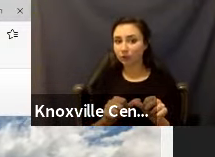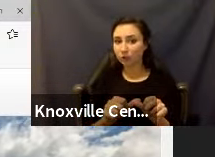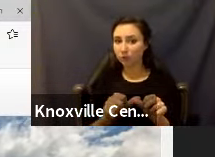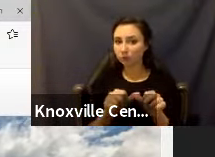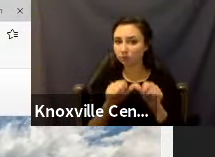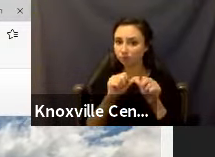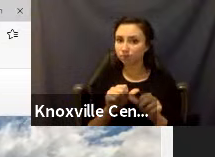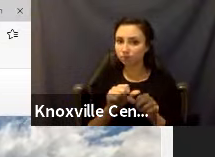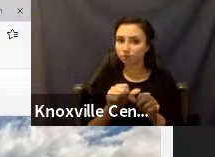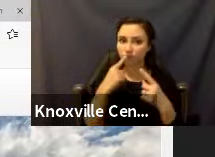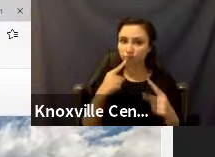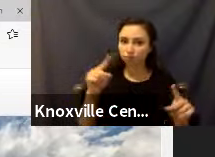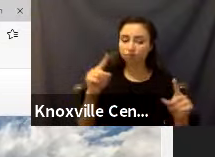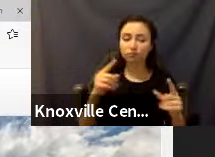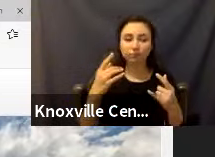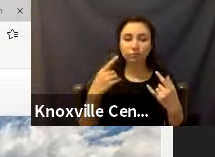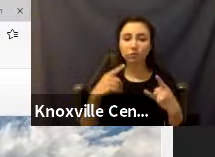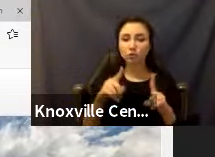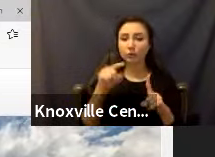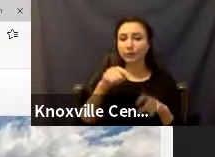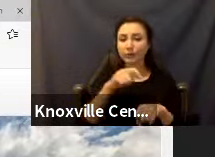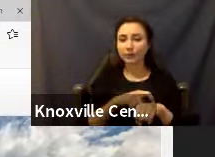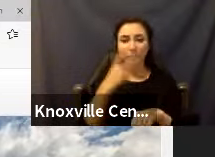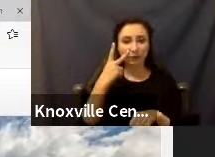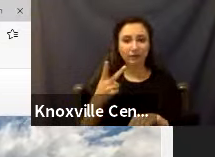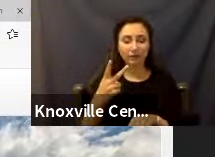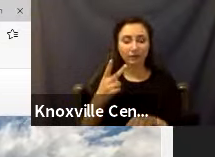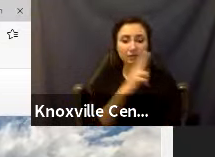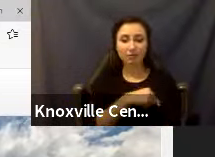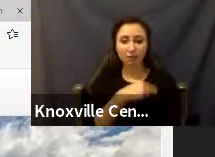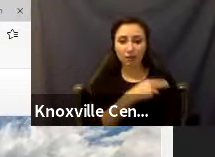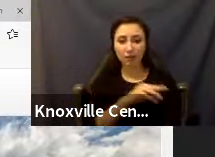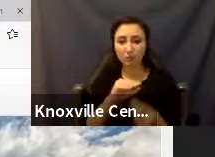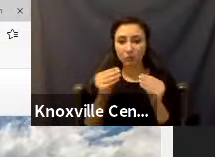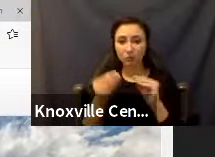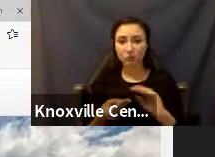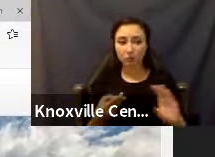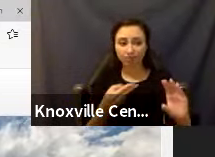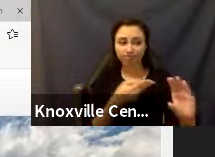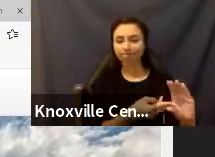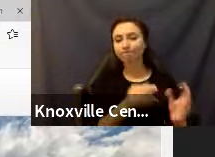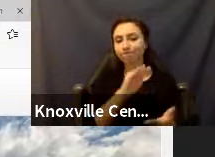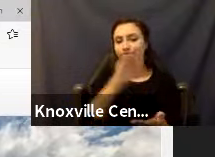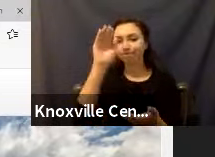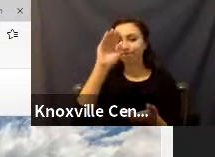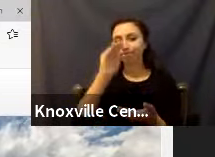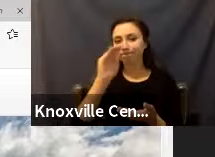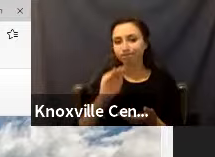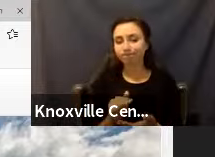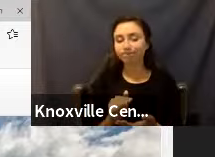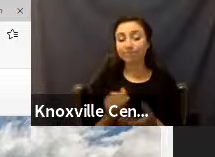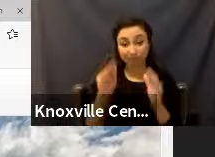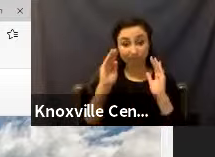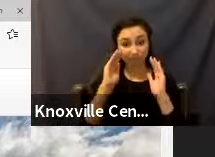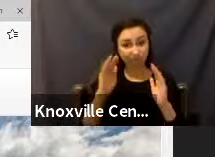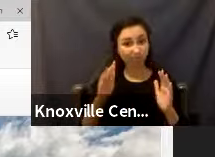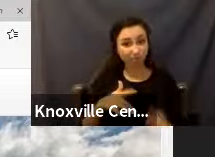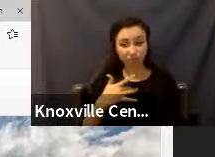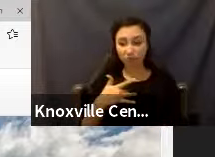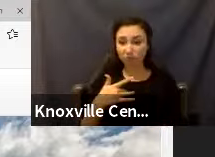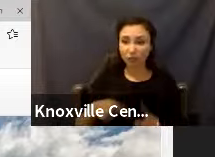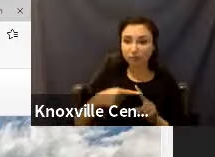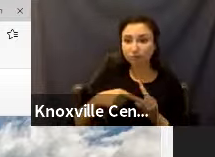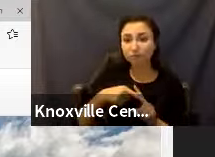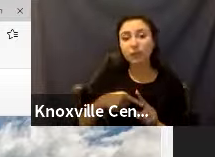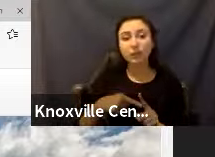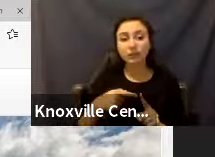During this time period, we've continued to see hospitalization numbers decrease. This is encouraging. It's something we hope to see continue, but we will